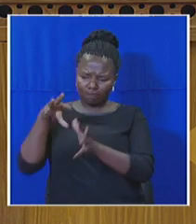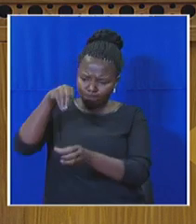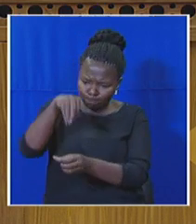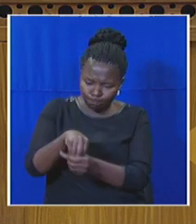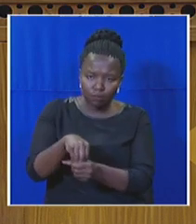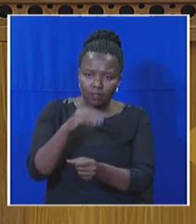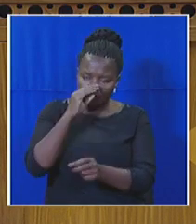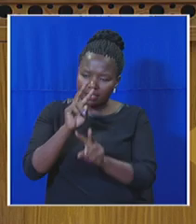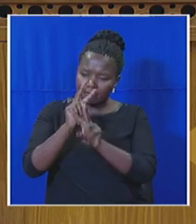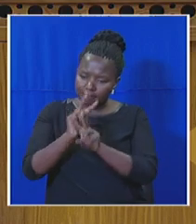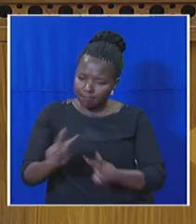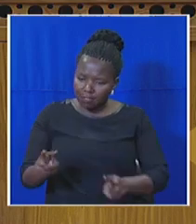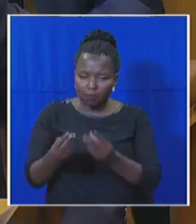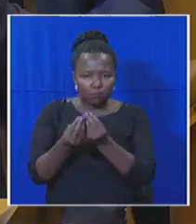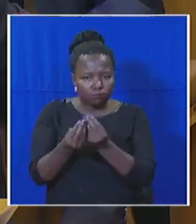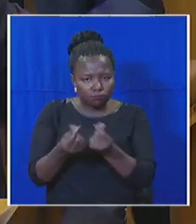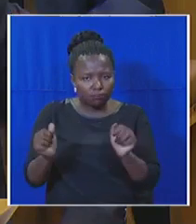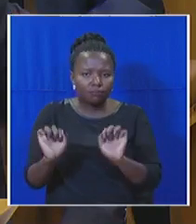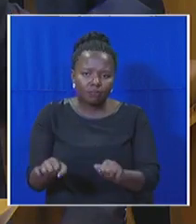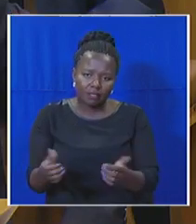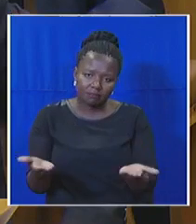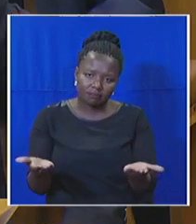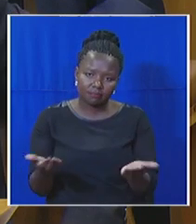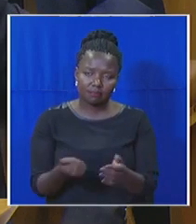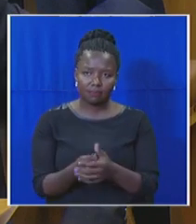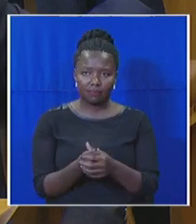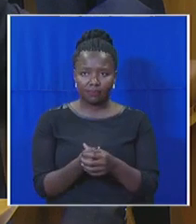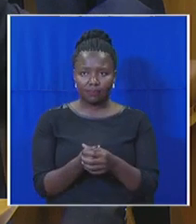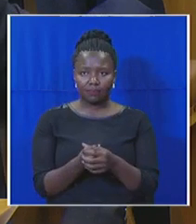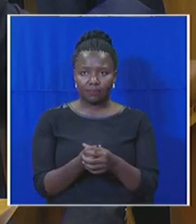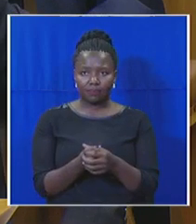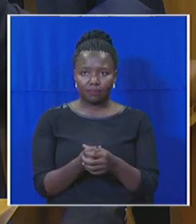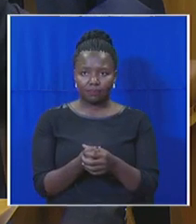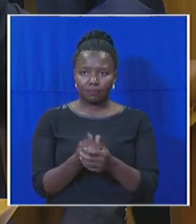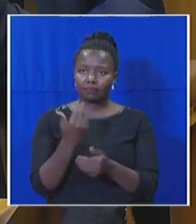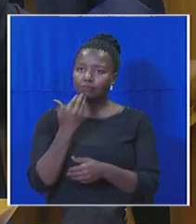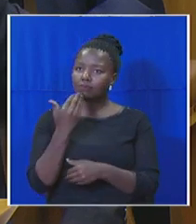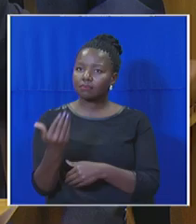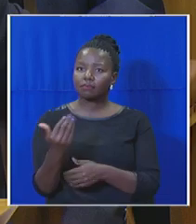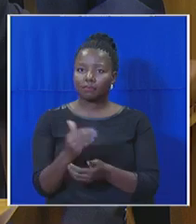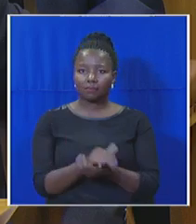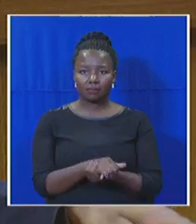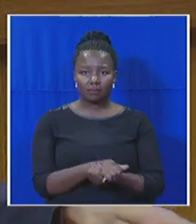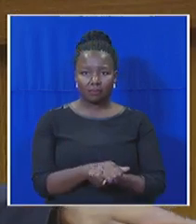arrive at a conclusion of their conflict. Thank you, Madam Speaker.